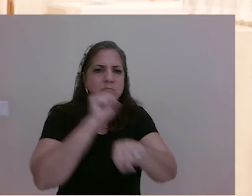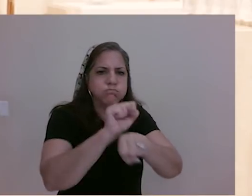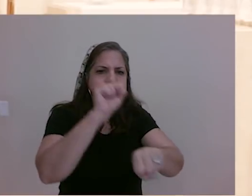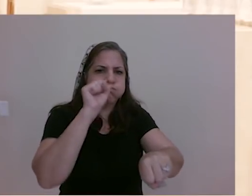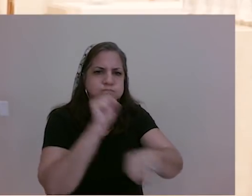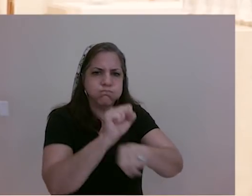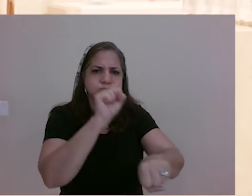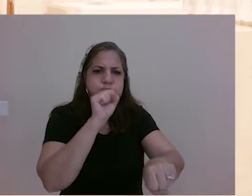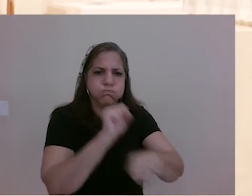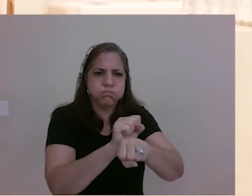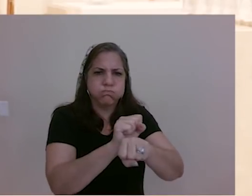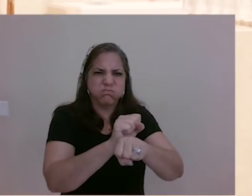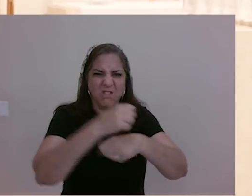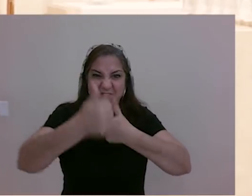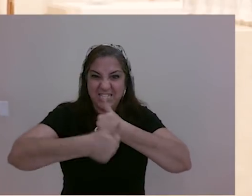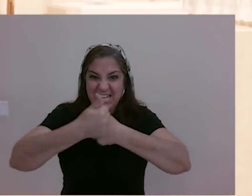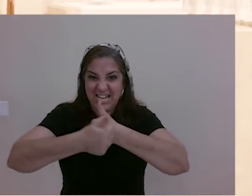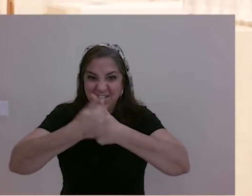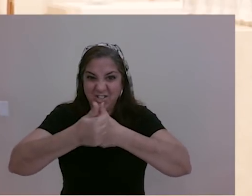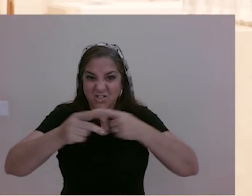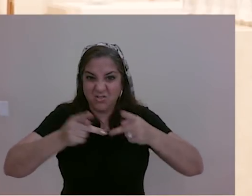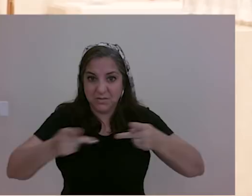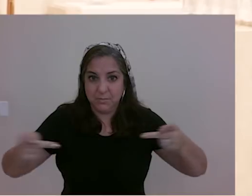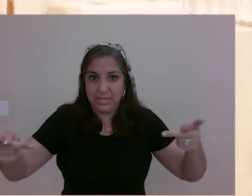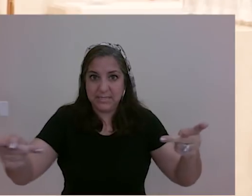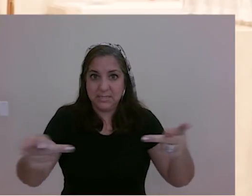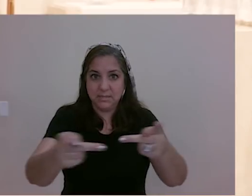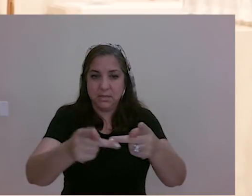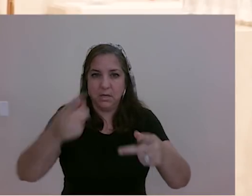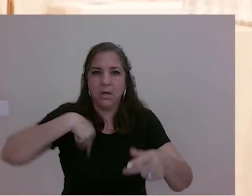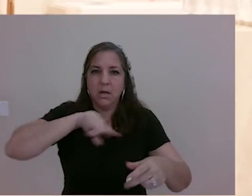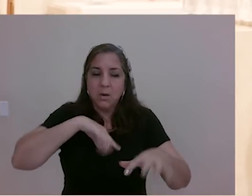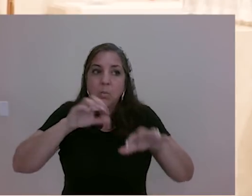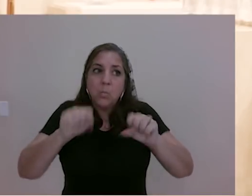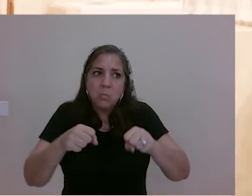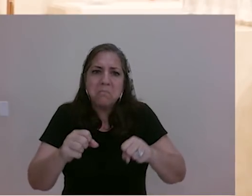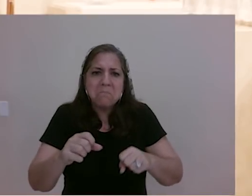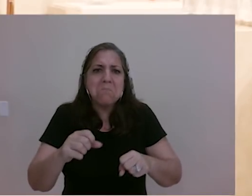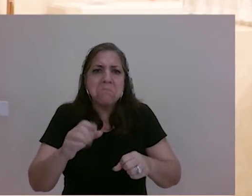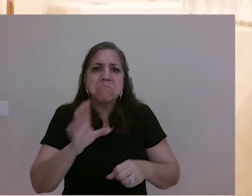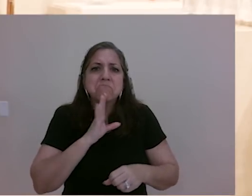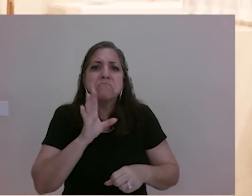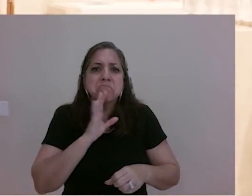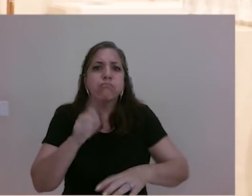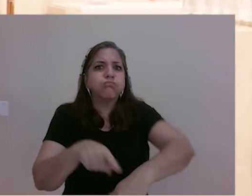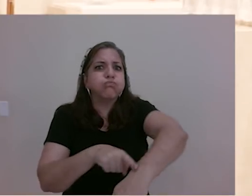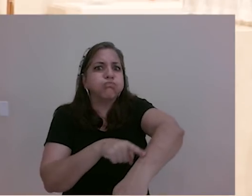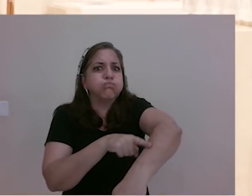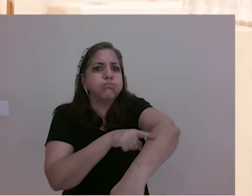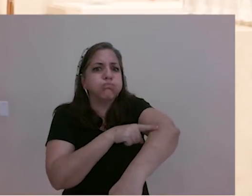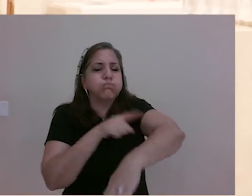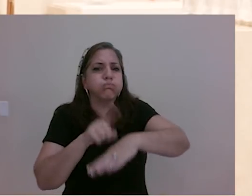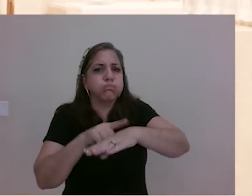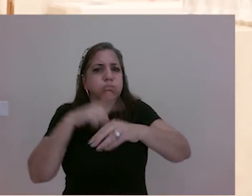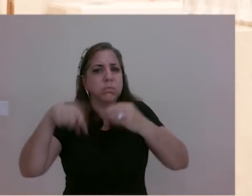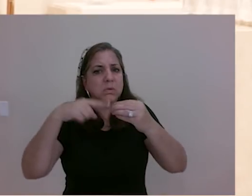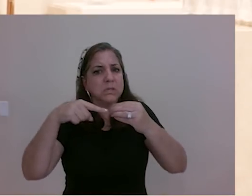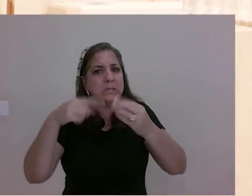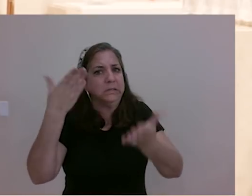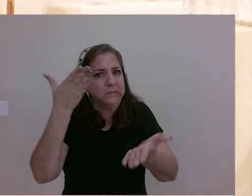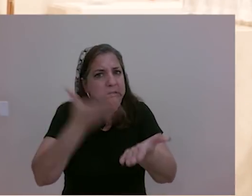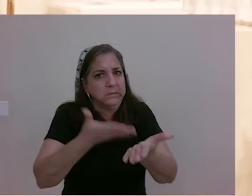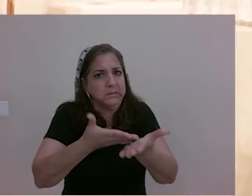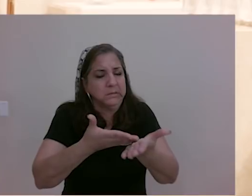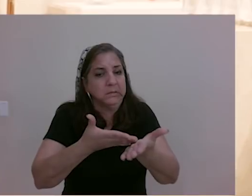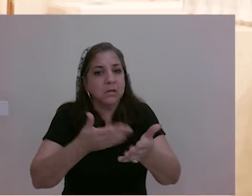They worked primarily in very dangerous places, and we can have a long discussion about that. But